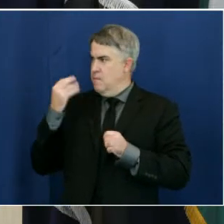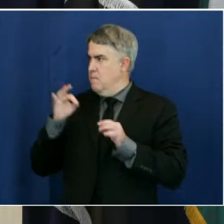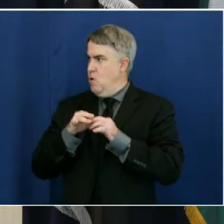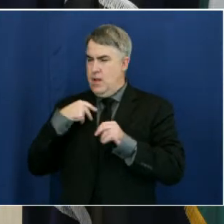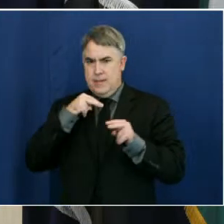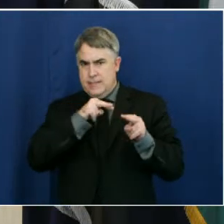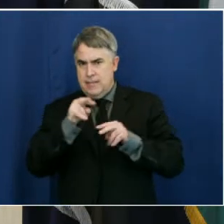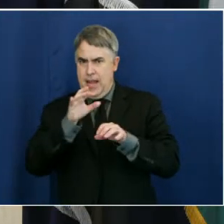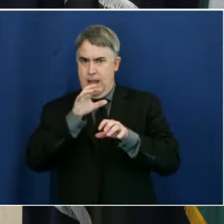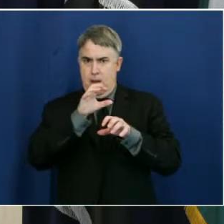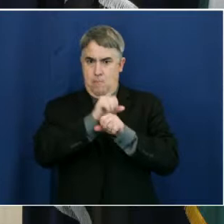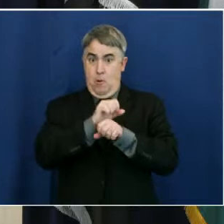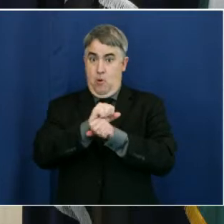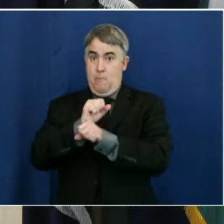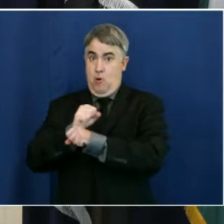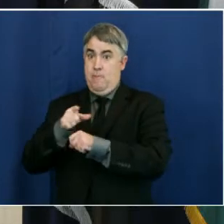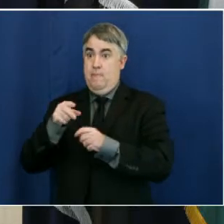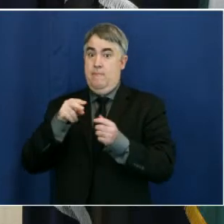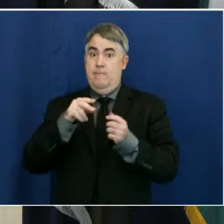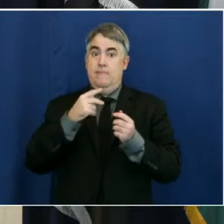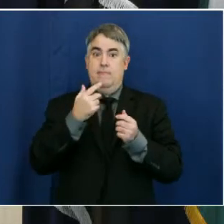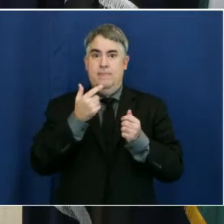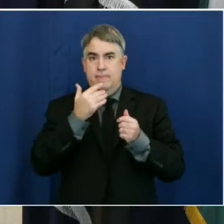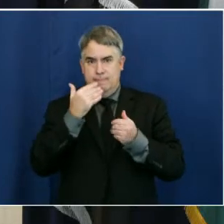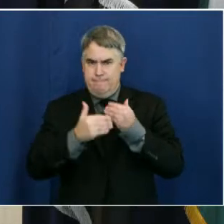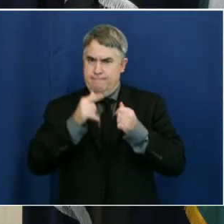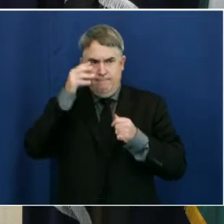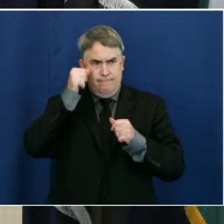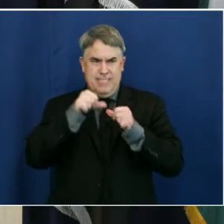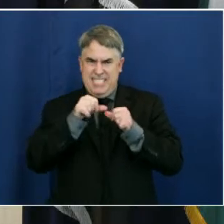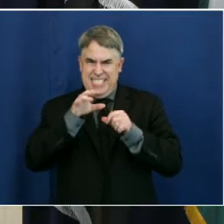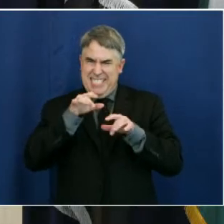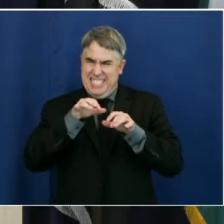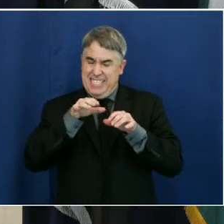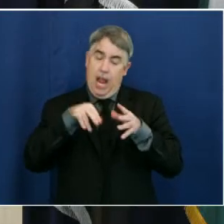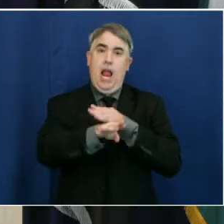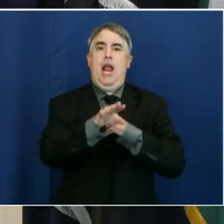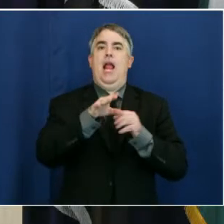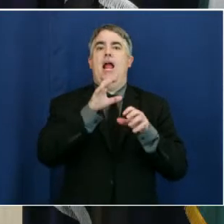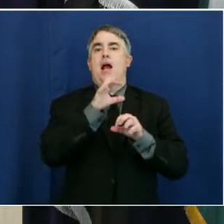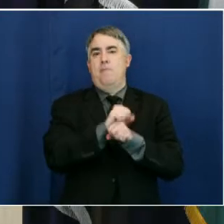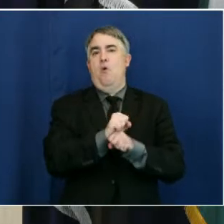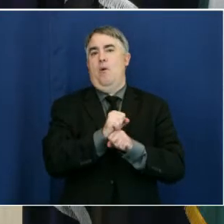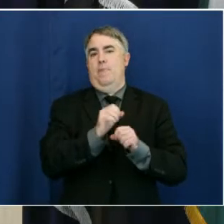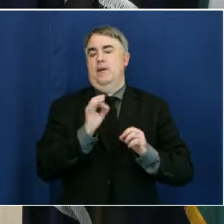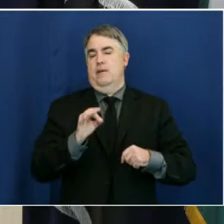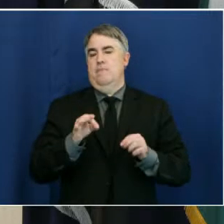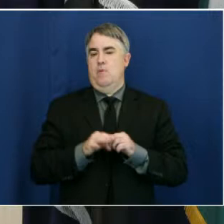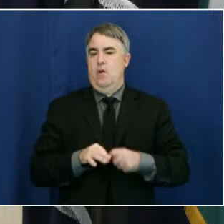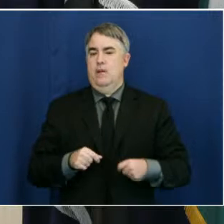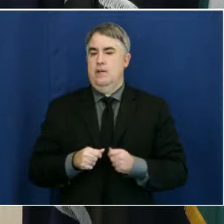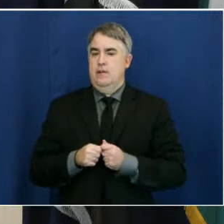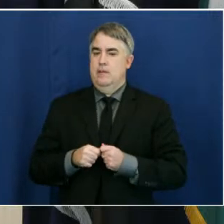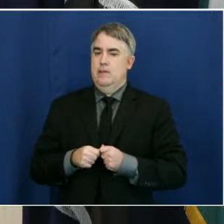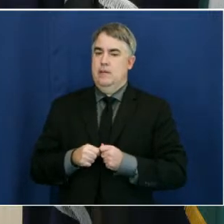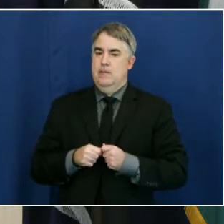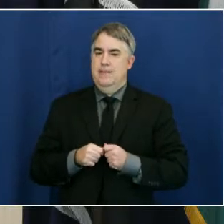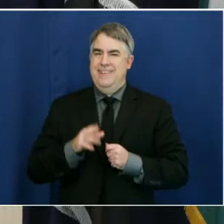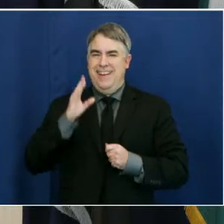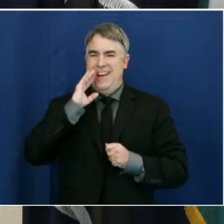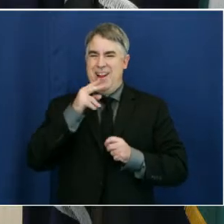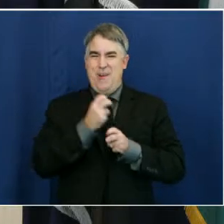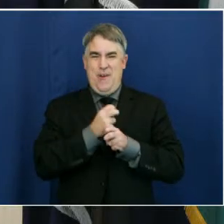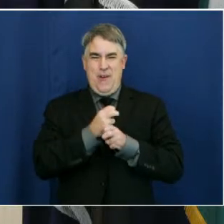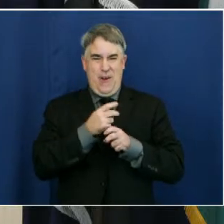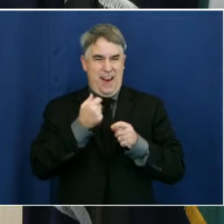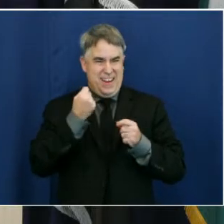to work through there. So it hasn't been a hurdle that has impeded our ability to administer vaccines, but we want